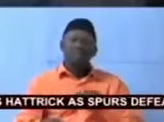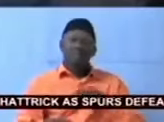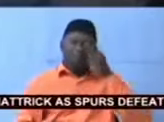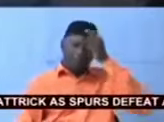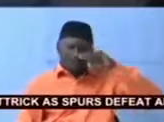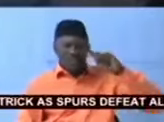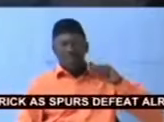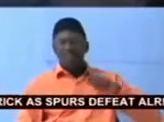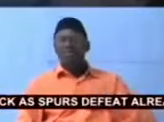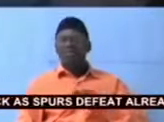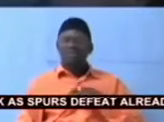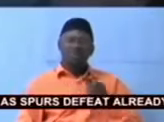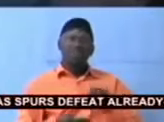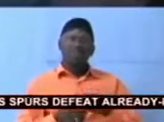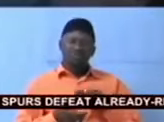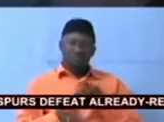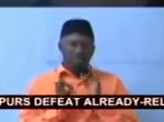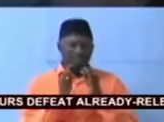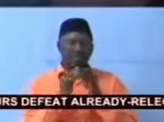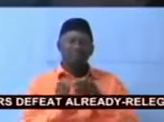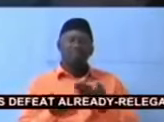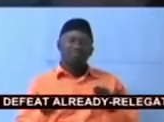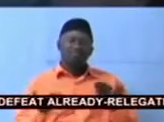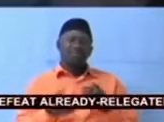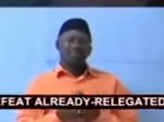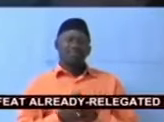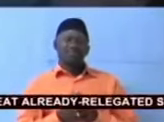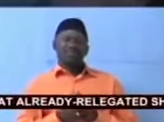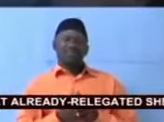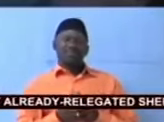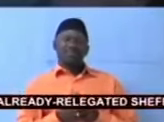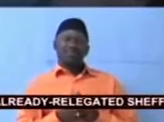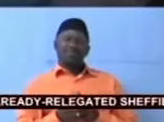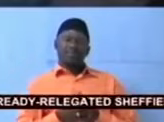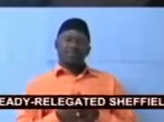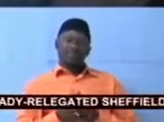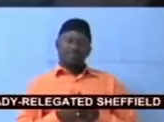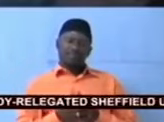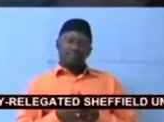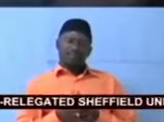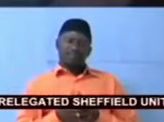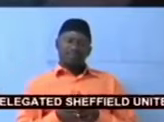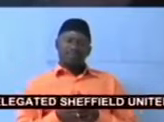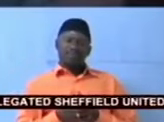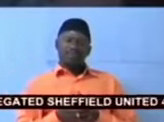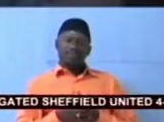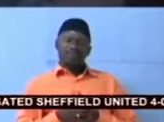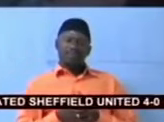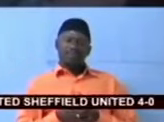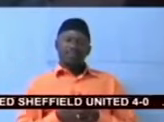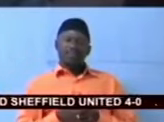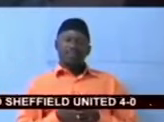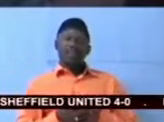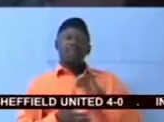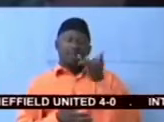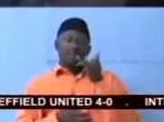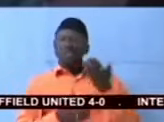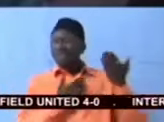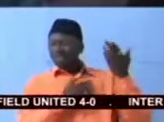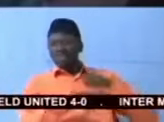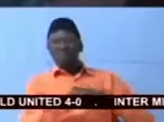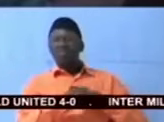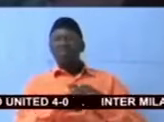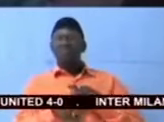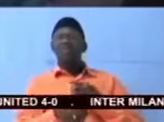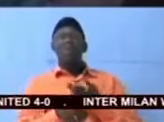ñu mën a wax atte yi nga xam ne ne dañ ci daan tëg loxo te police yi ñoo ko daan def. Yes, in fact, at that time there were lots of holding charges.